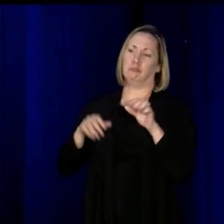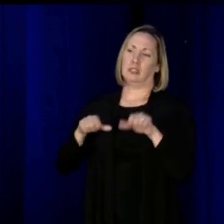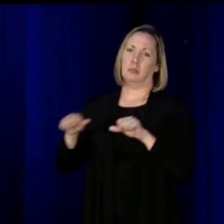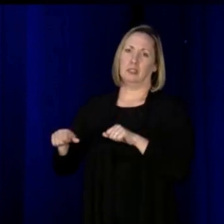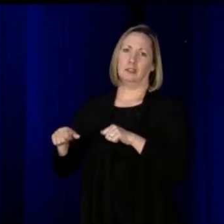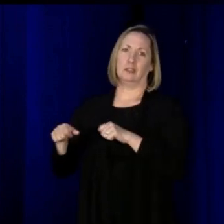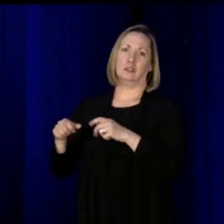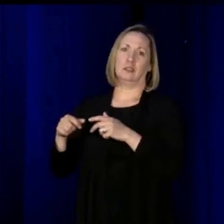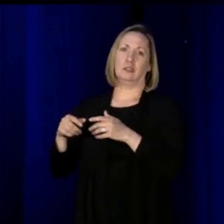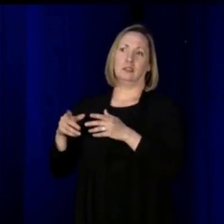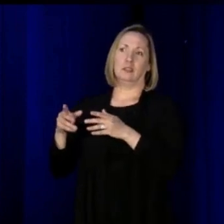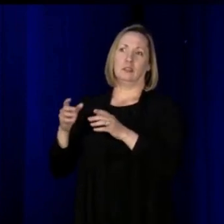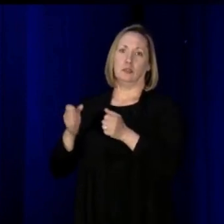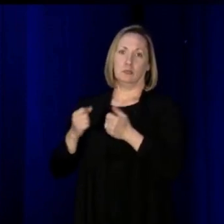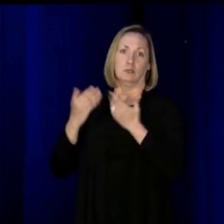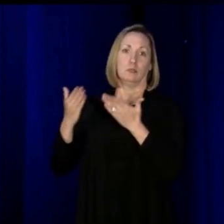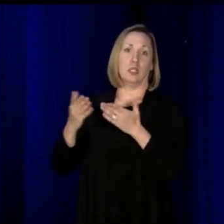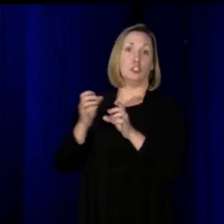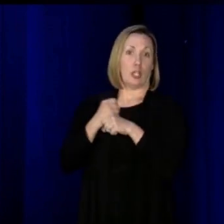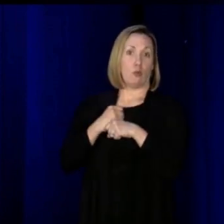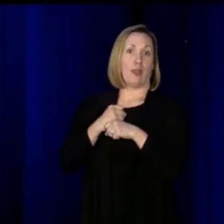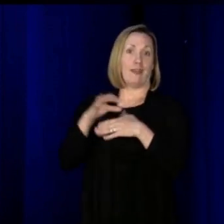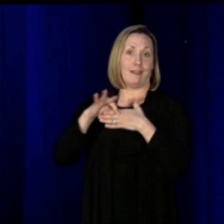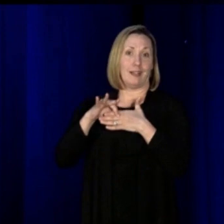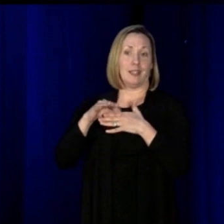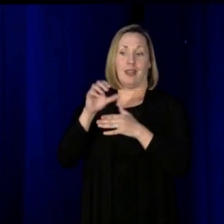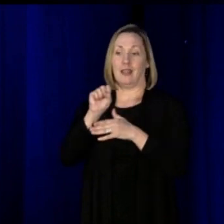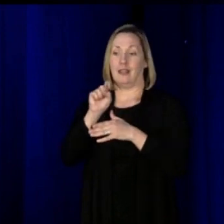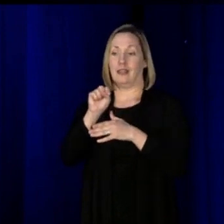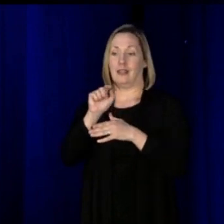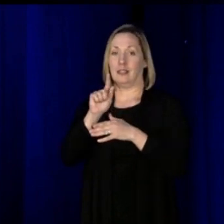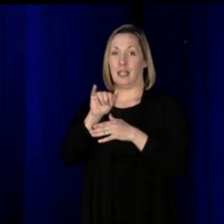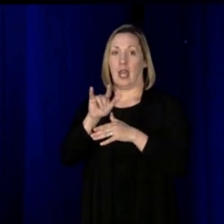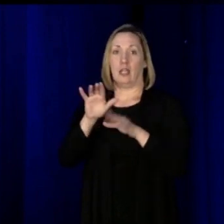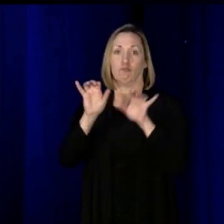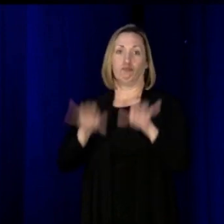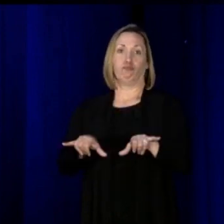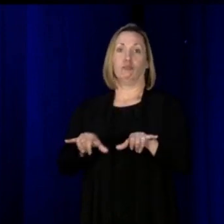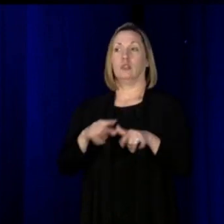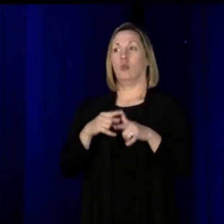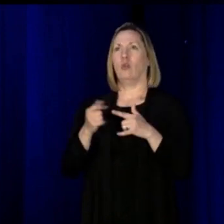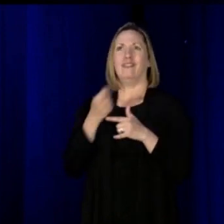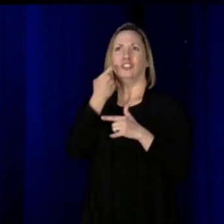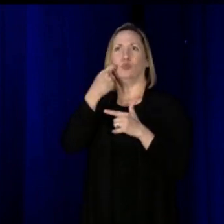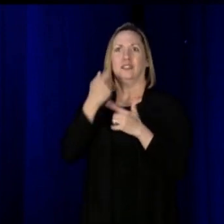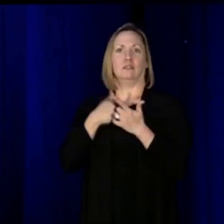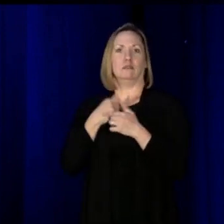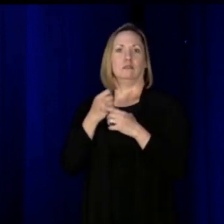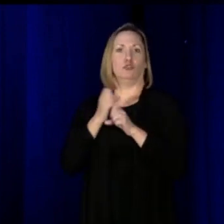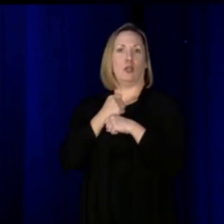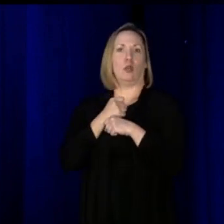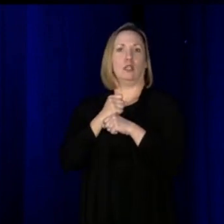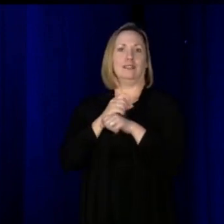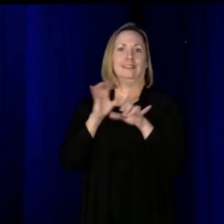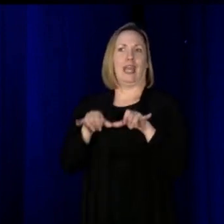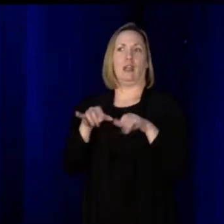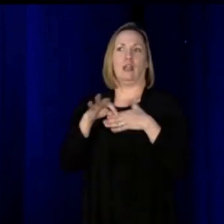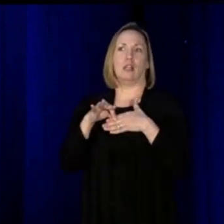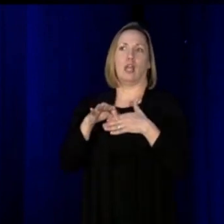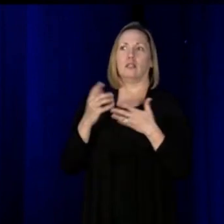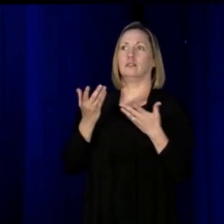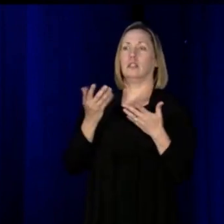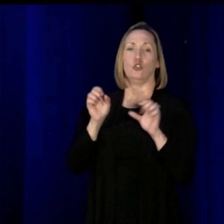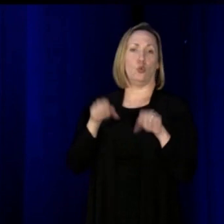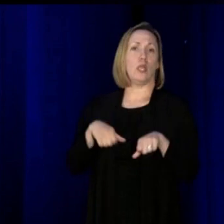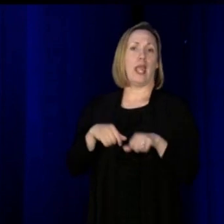content statically, or even the JAMstack concept that was developed a few years ago, like generating static content that you